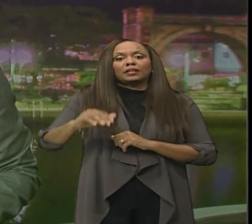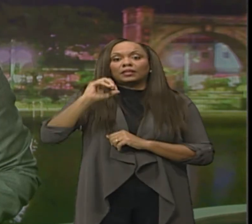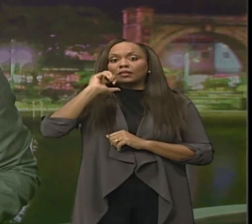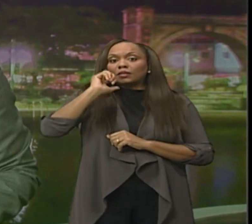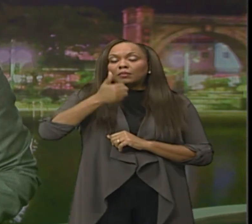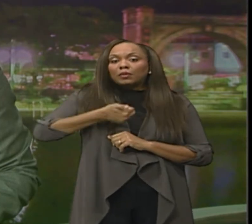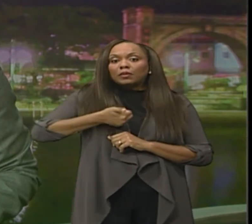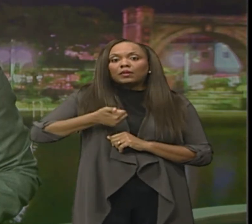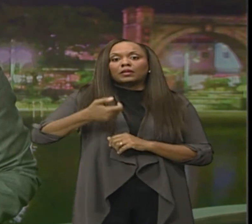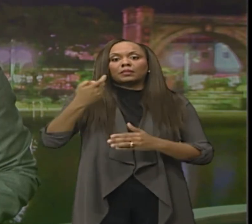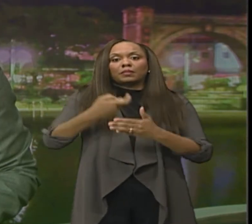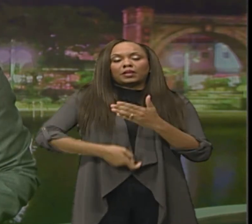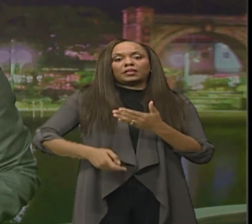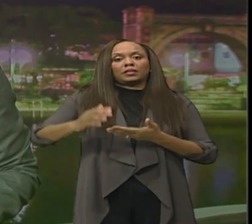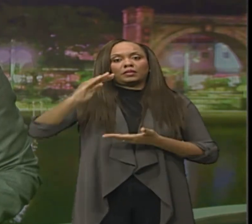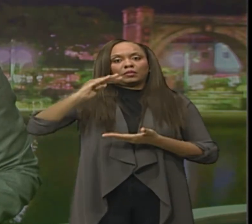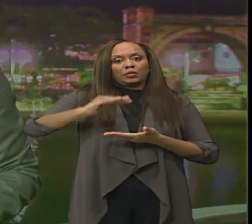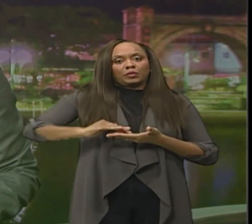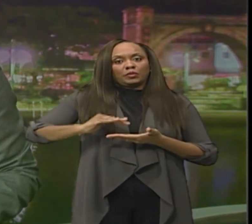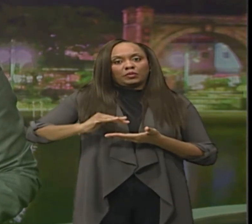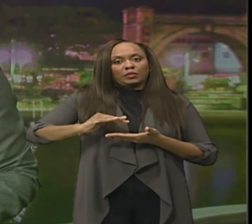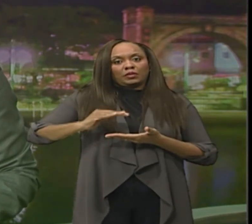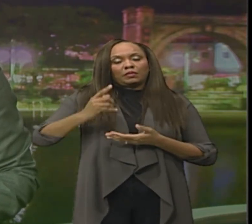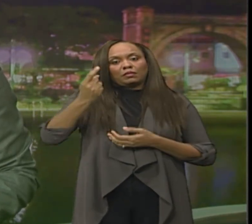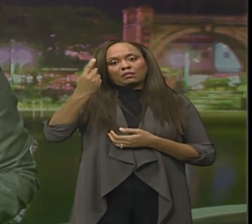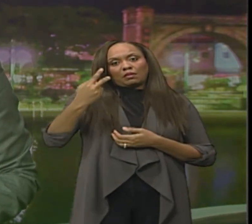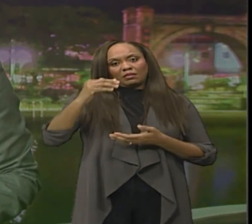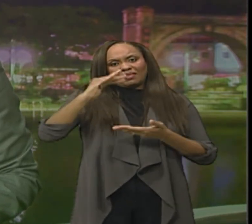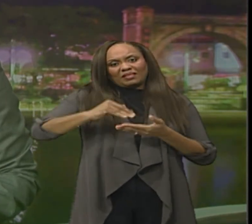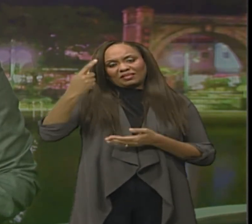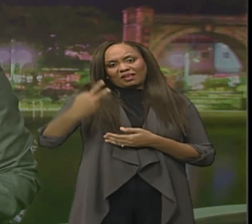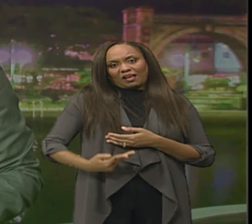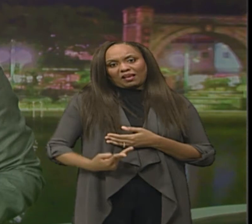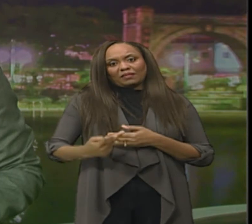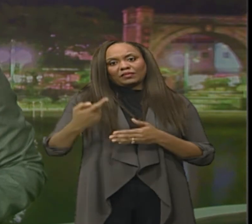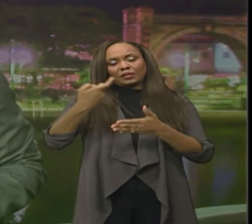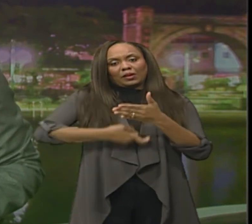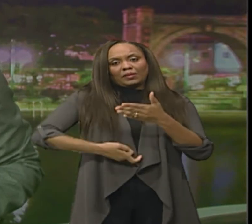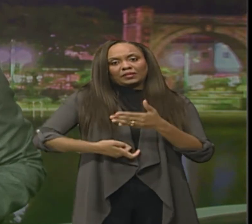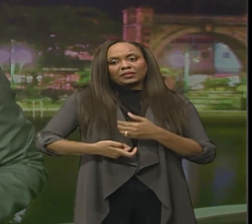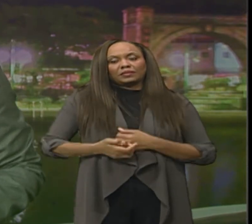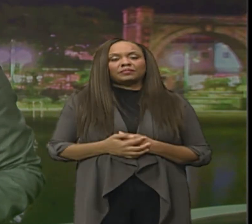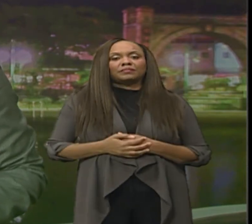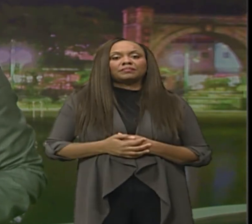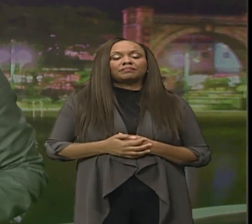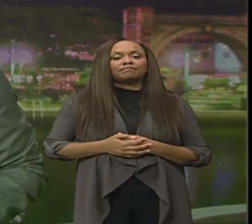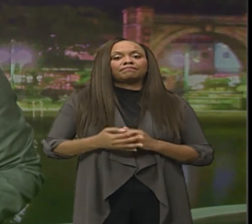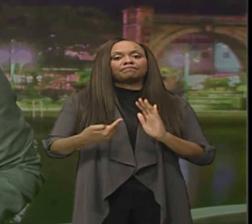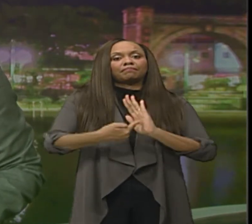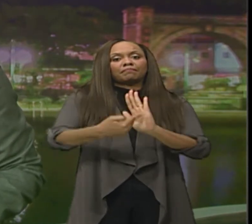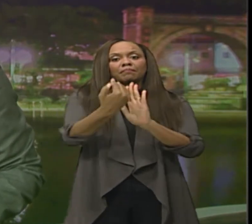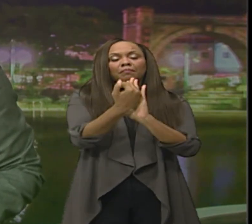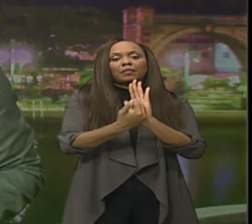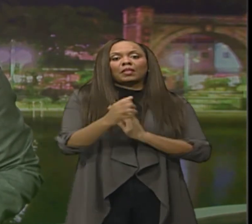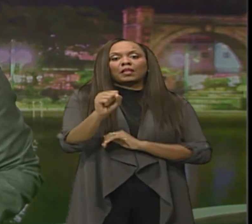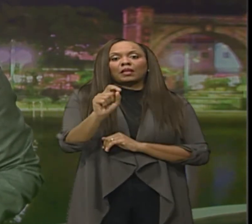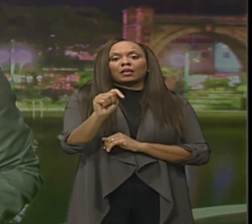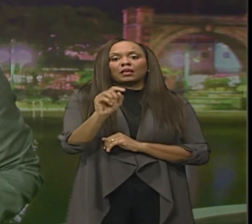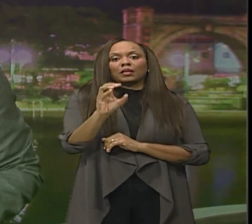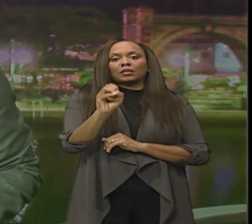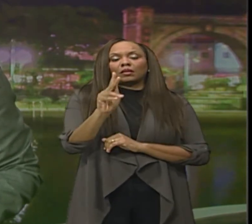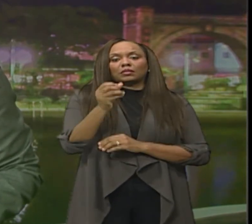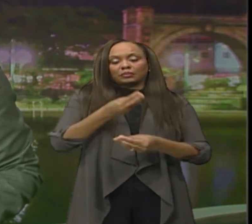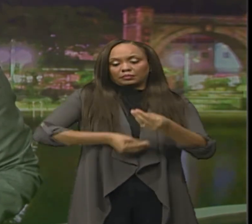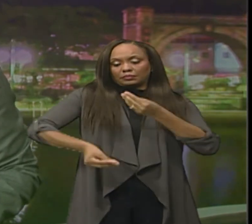of the reusable bags for a limited time to less than half of the original price. Well, it's time now to take a look at how stocks traded on